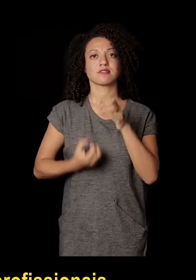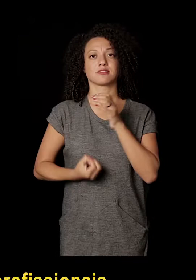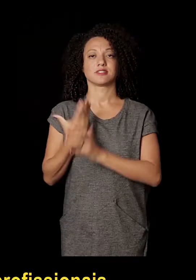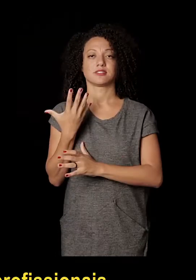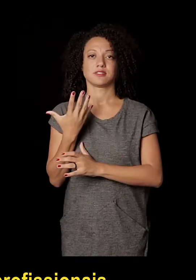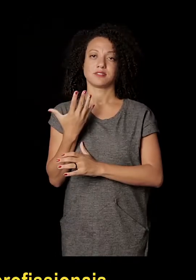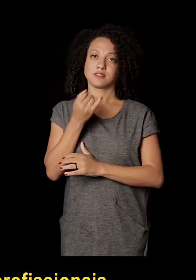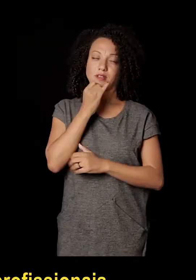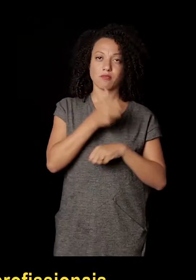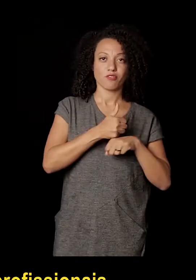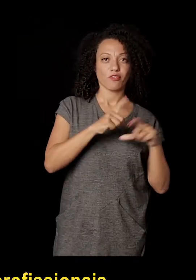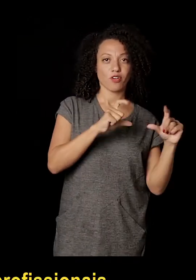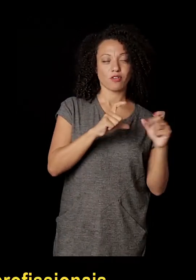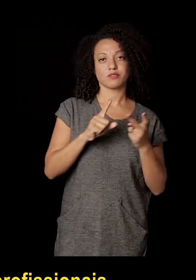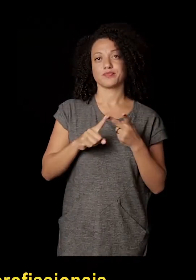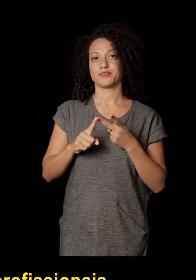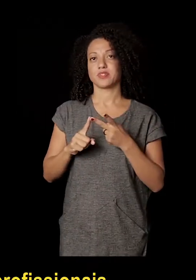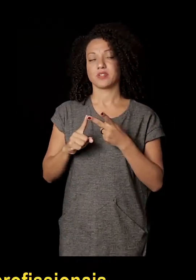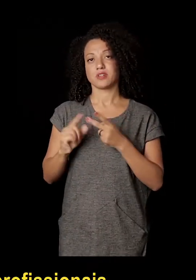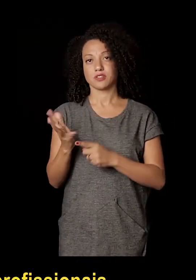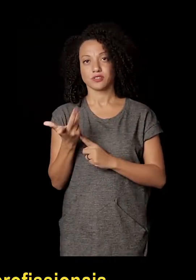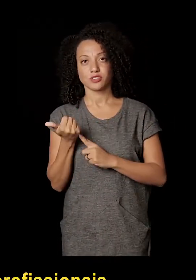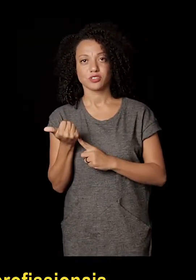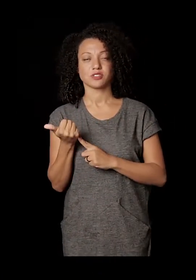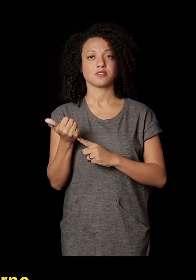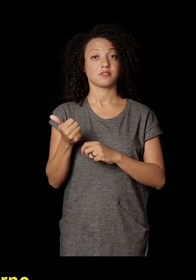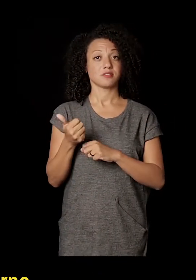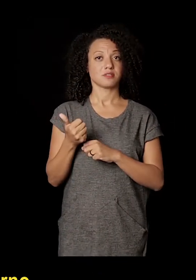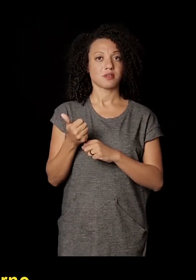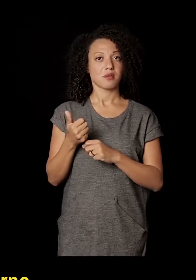are practitioners, who are photographers and artists,